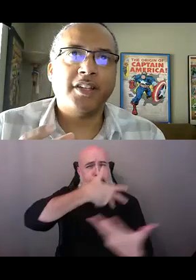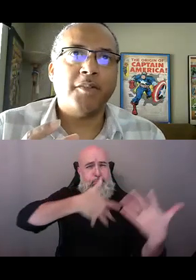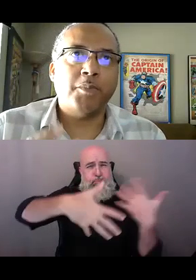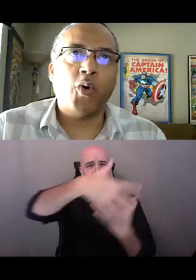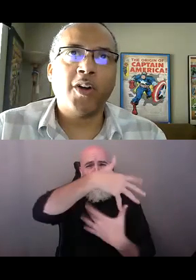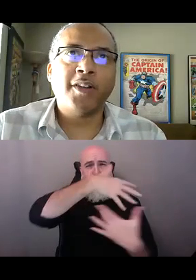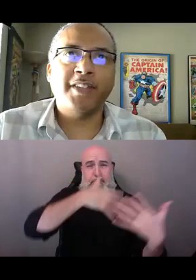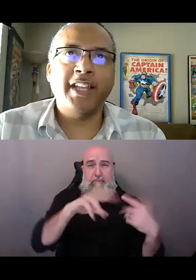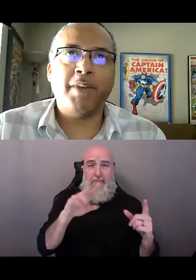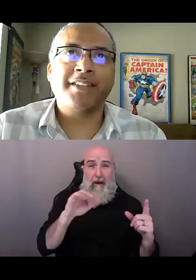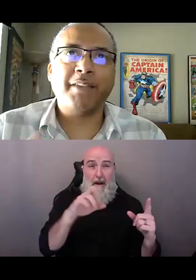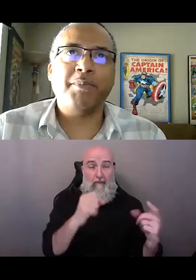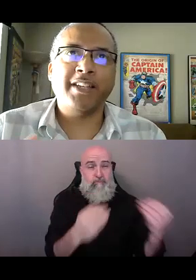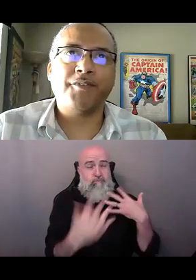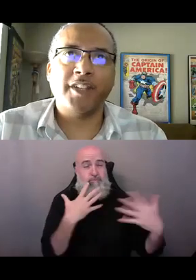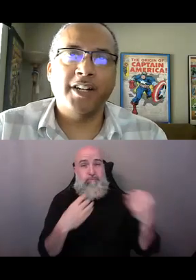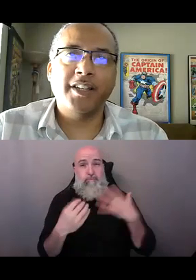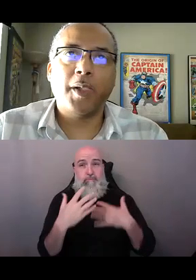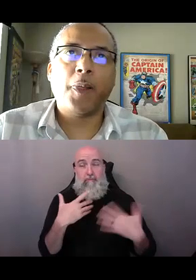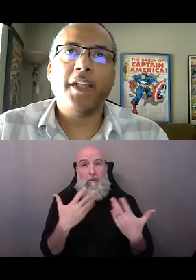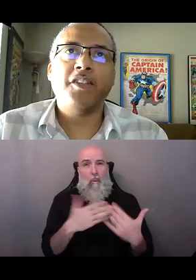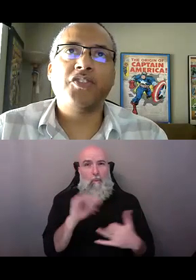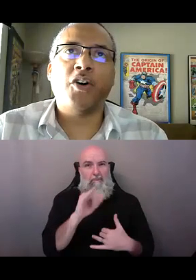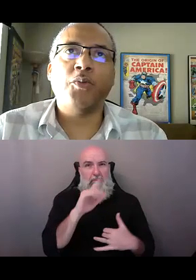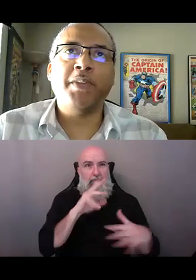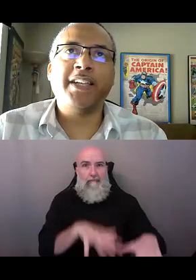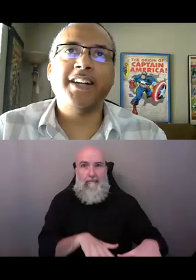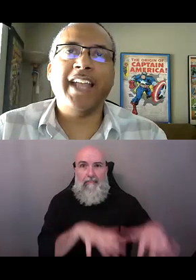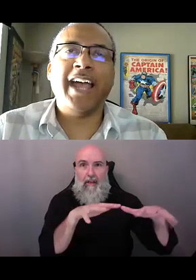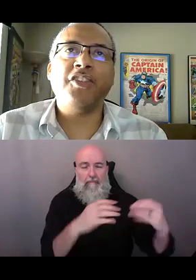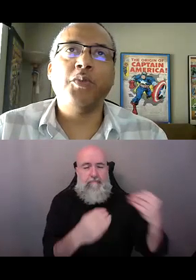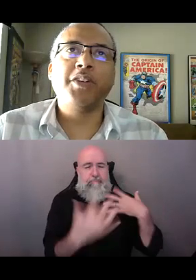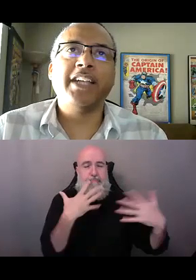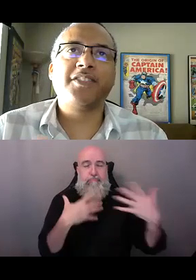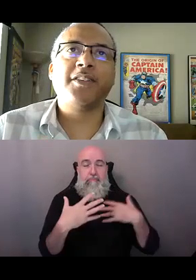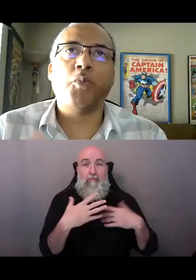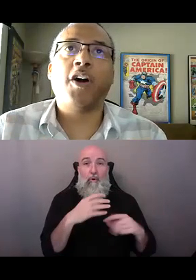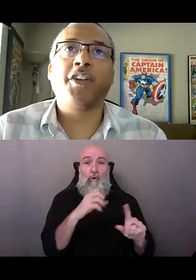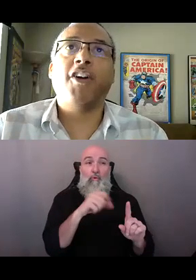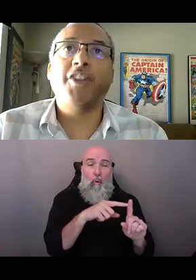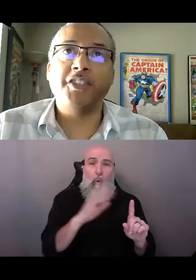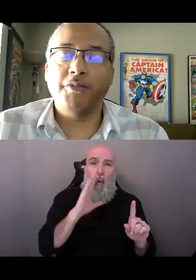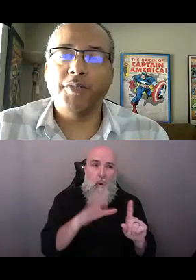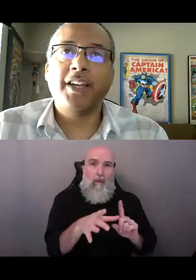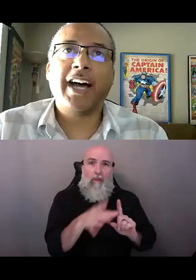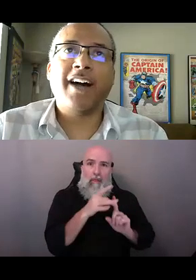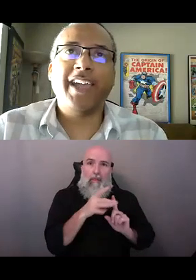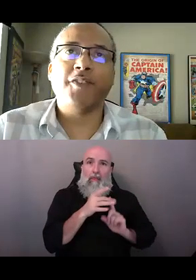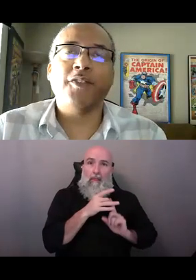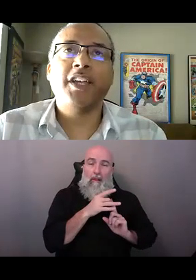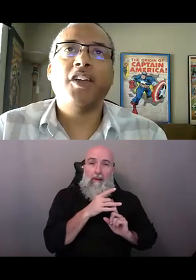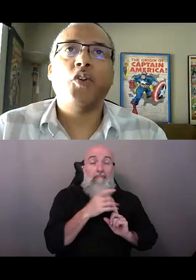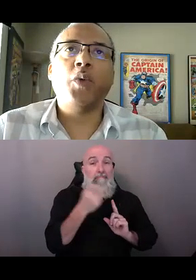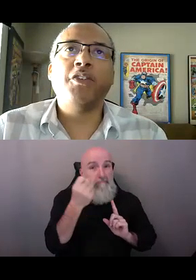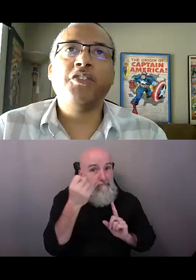virus more than anybody. It's like being in a flood. So because of that, you will get some water on you.